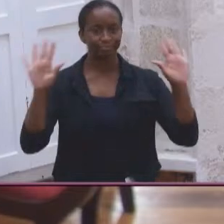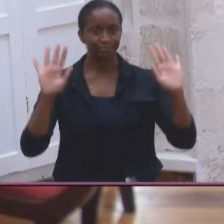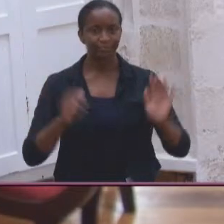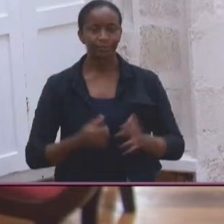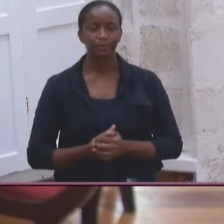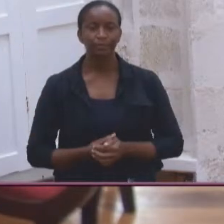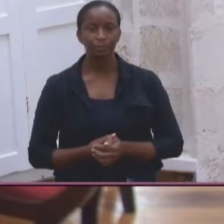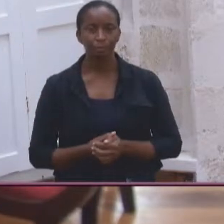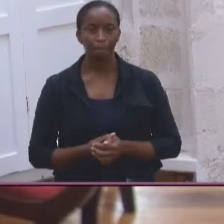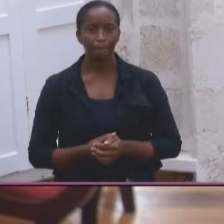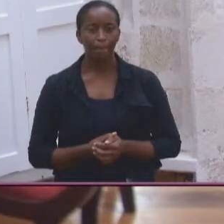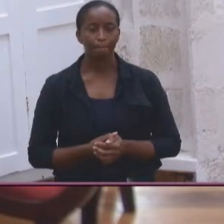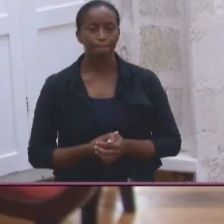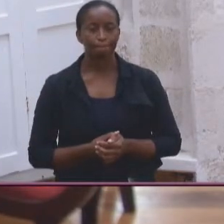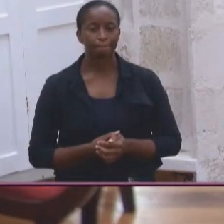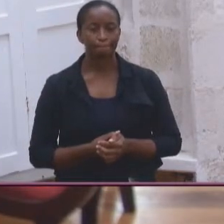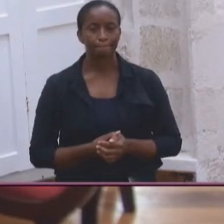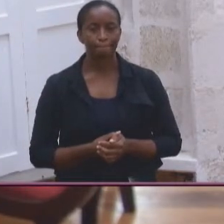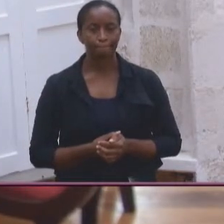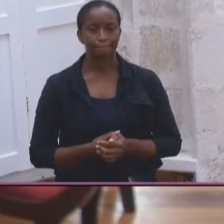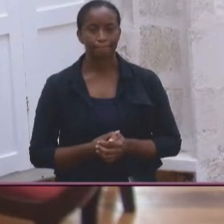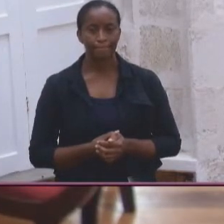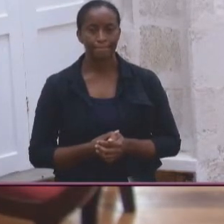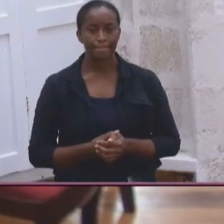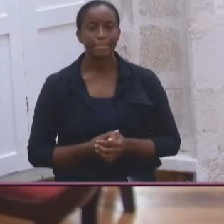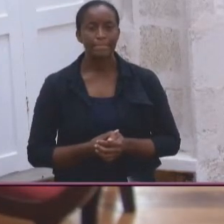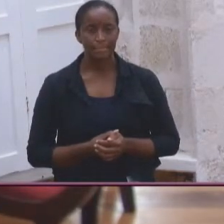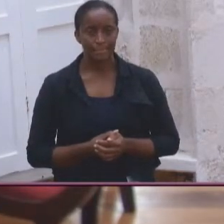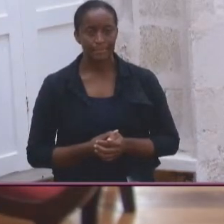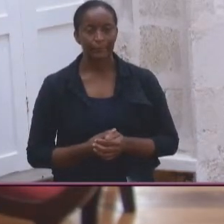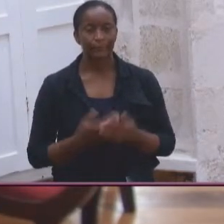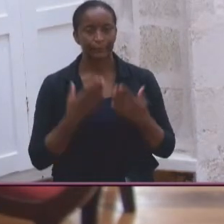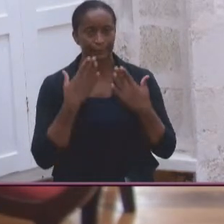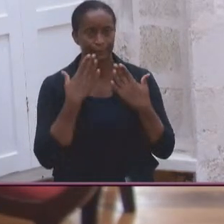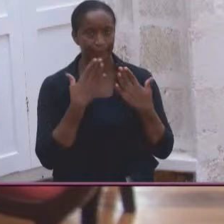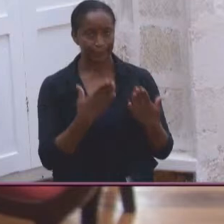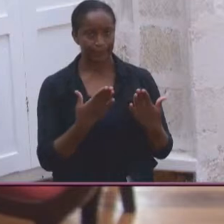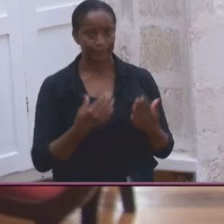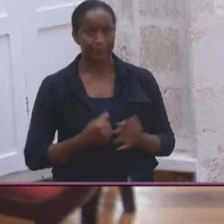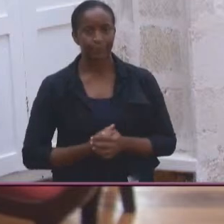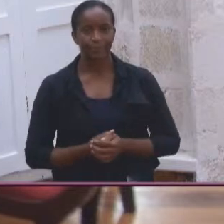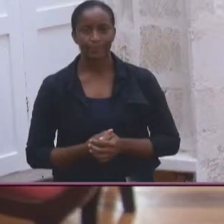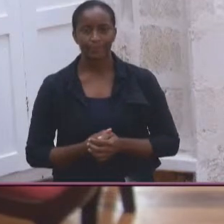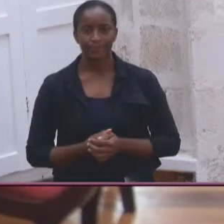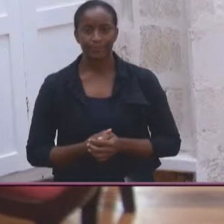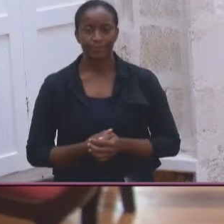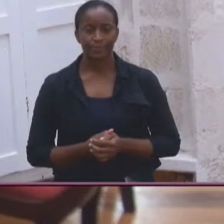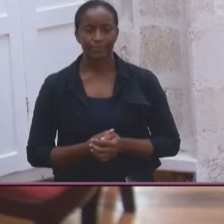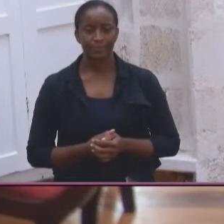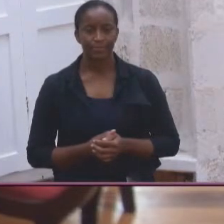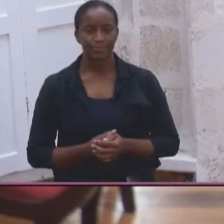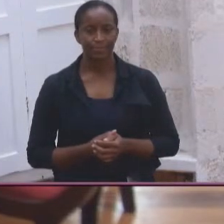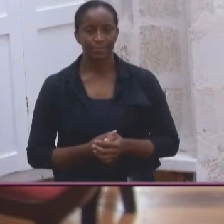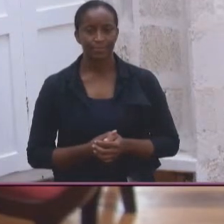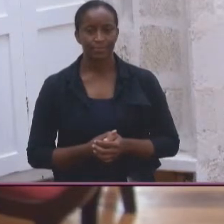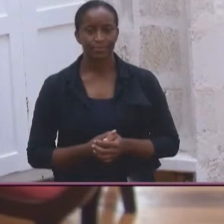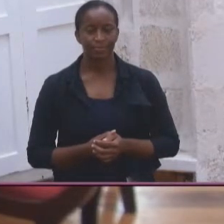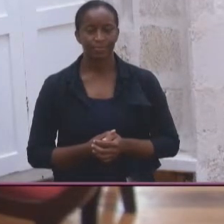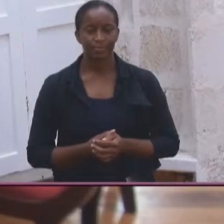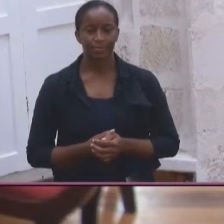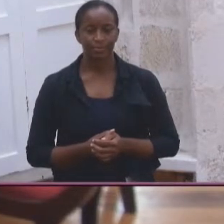Thank you, Senator, the Most Honourable Jerome Walker. Senator Worrell. Thank you, Mr.